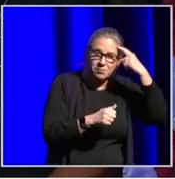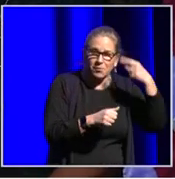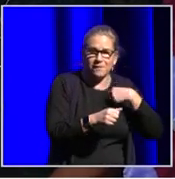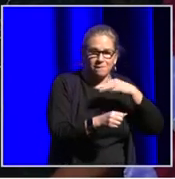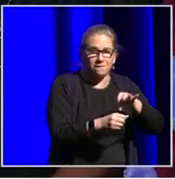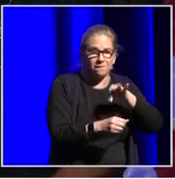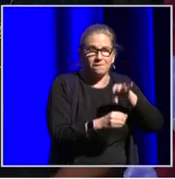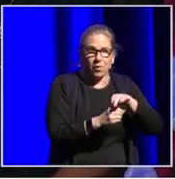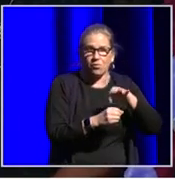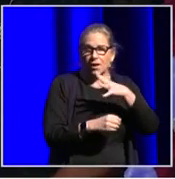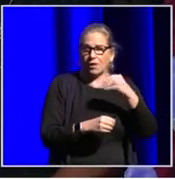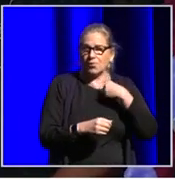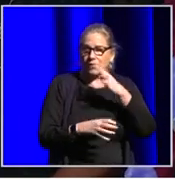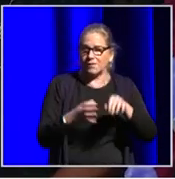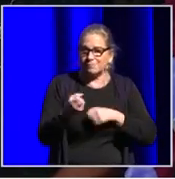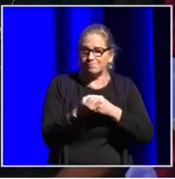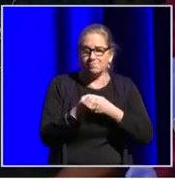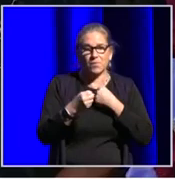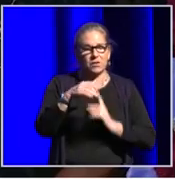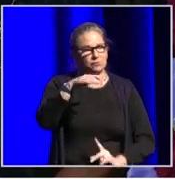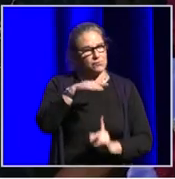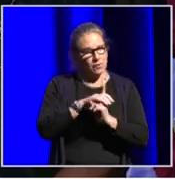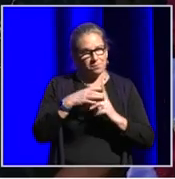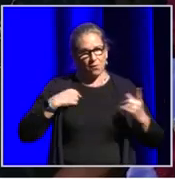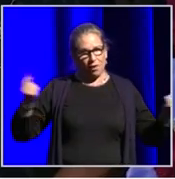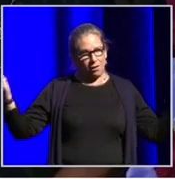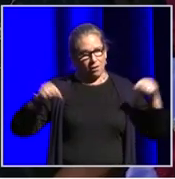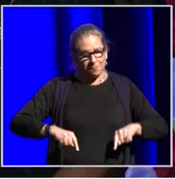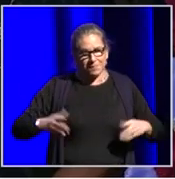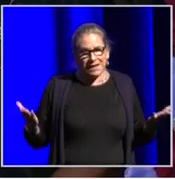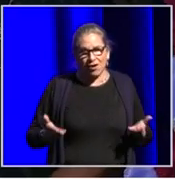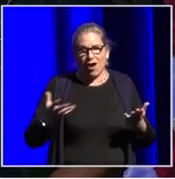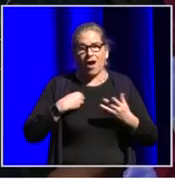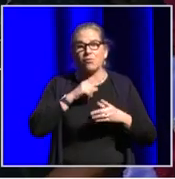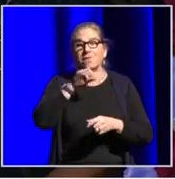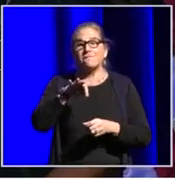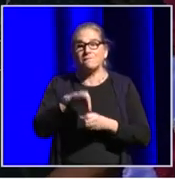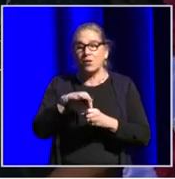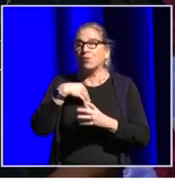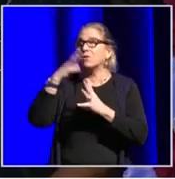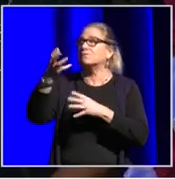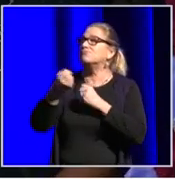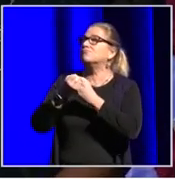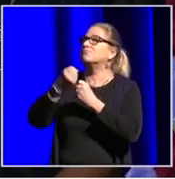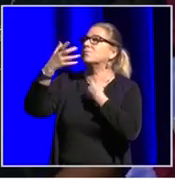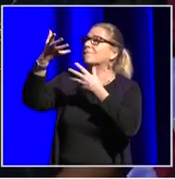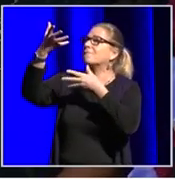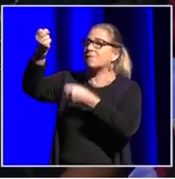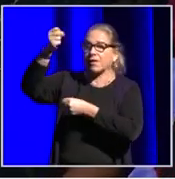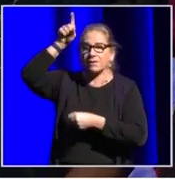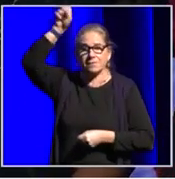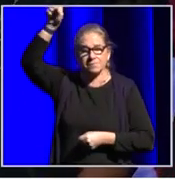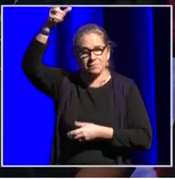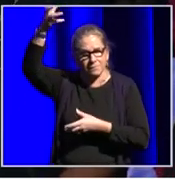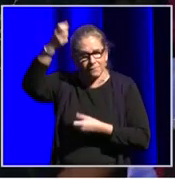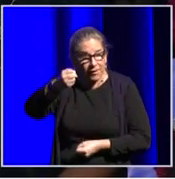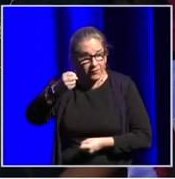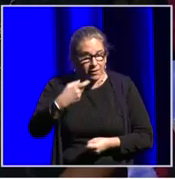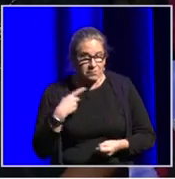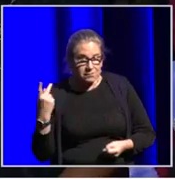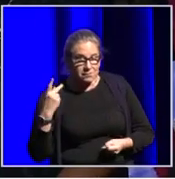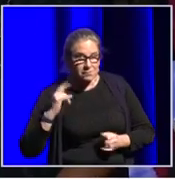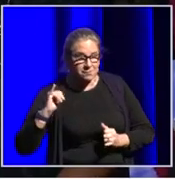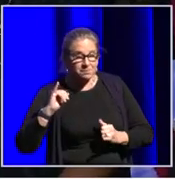an act of public service guided by the faith you've given us. So order our steps in this new year. Make us all